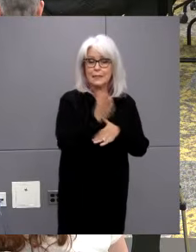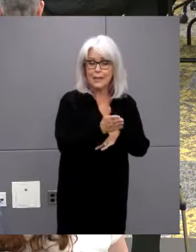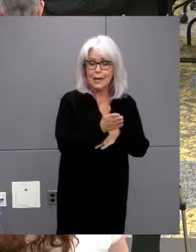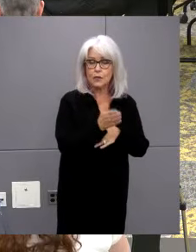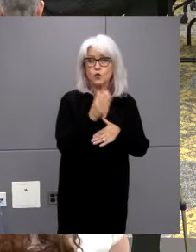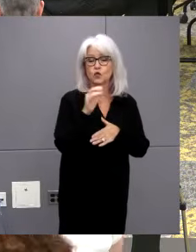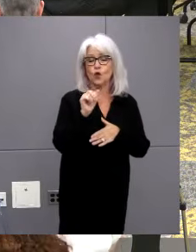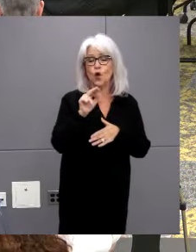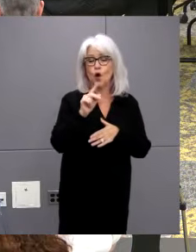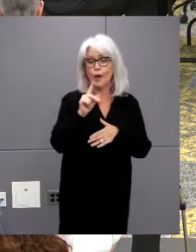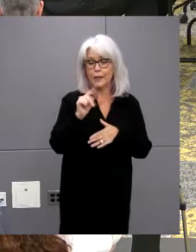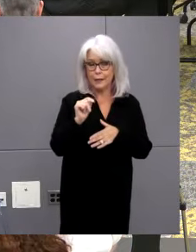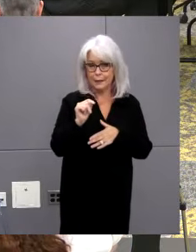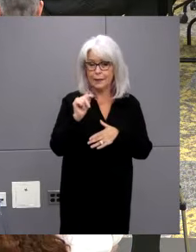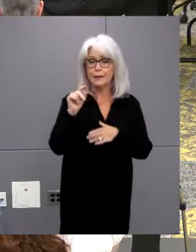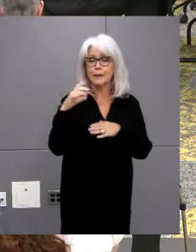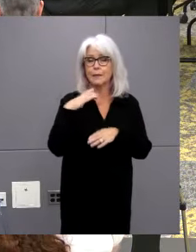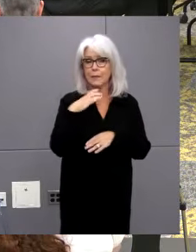finance/audit committee.